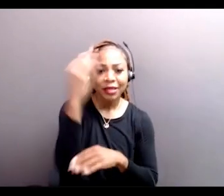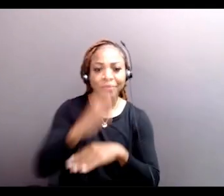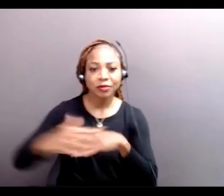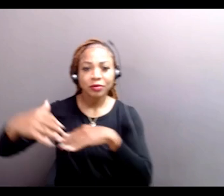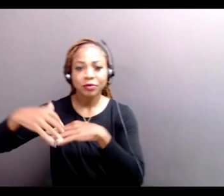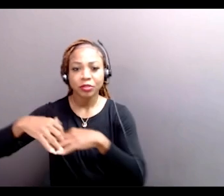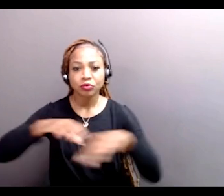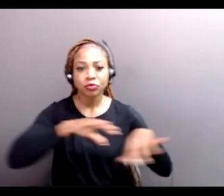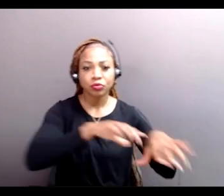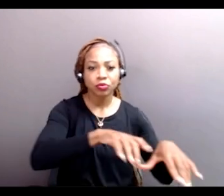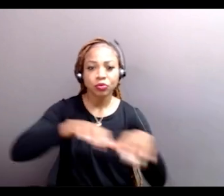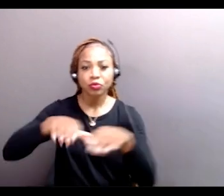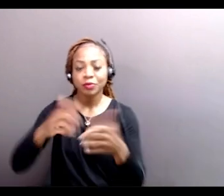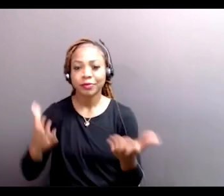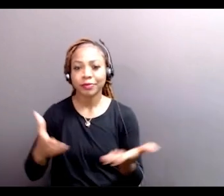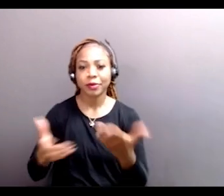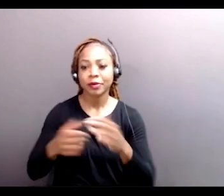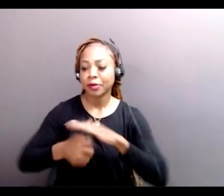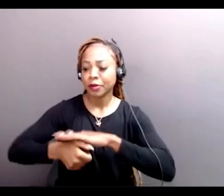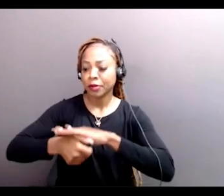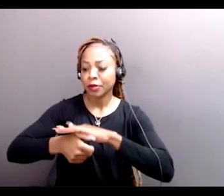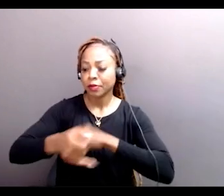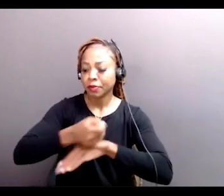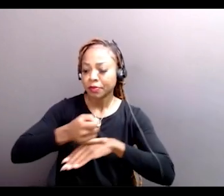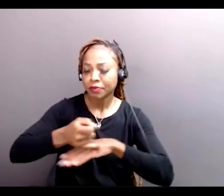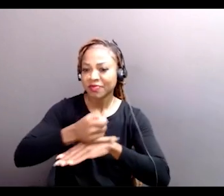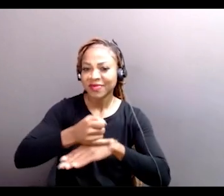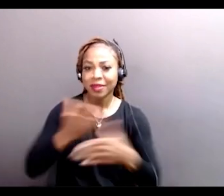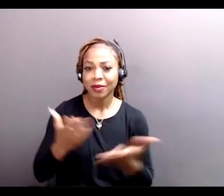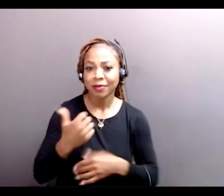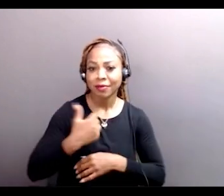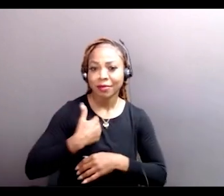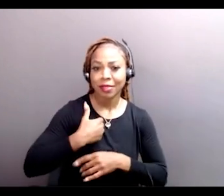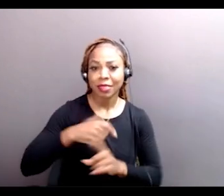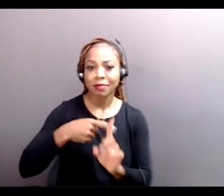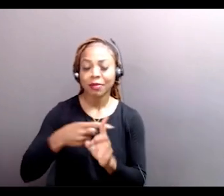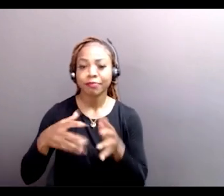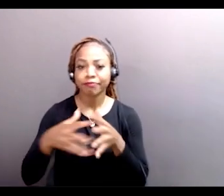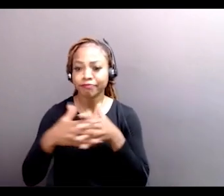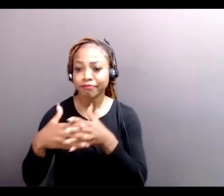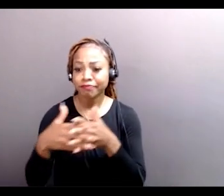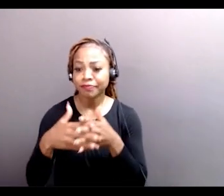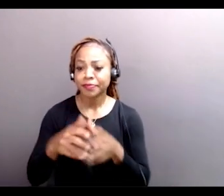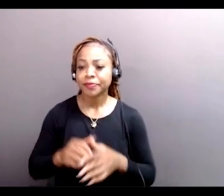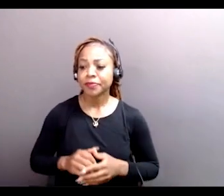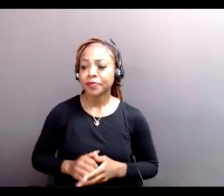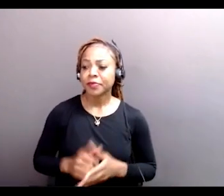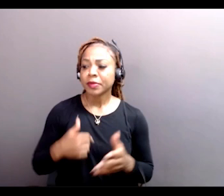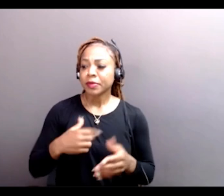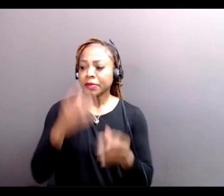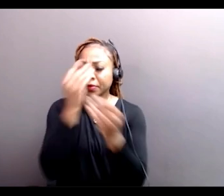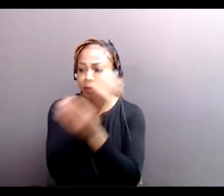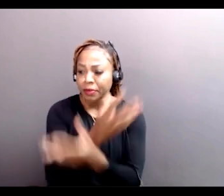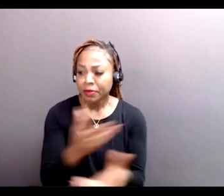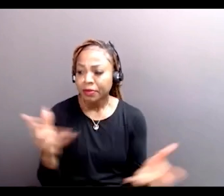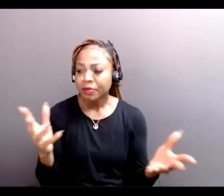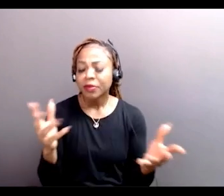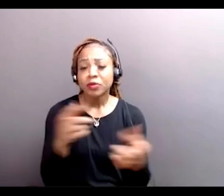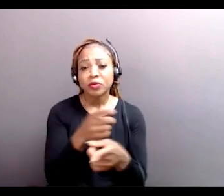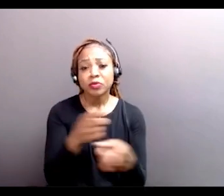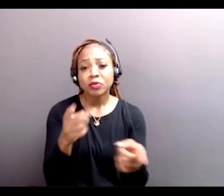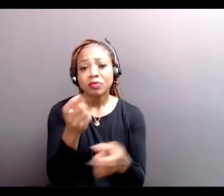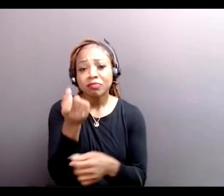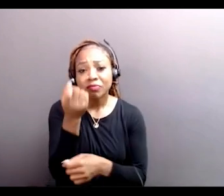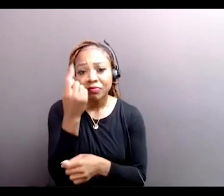and Indigenous people across Turtle Island in Canada and the United States. And so I wanted to share this so